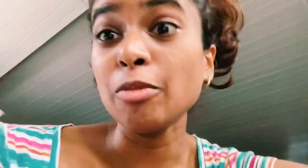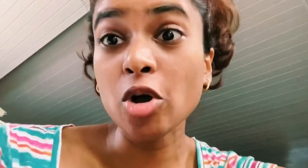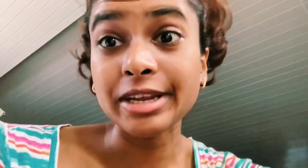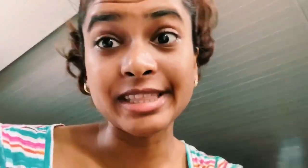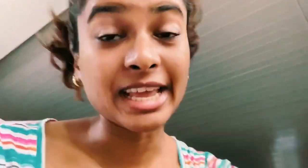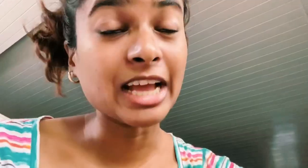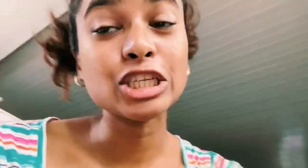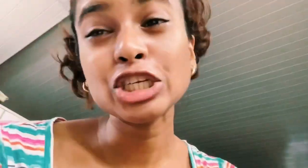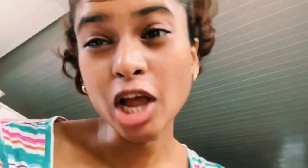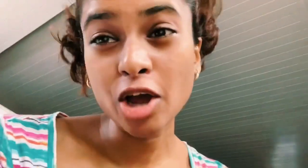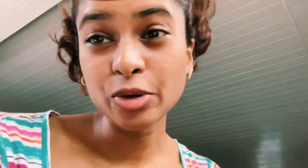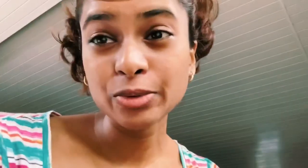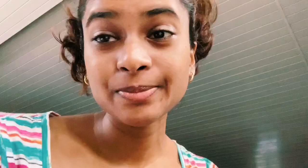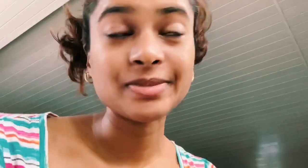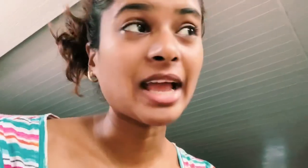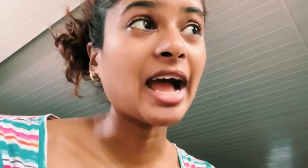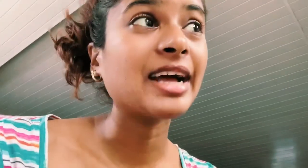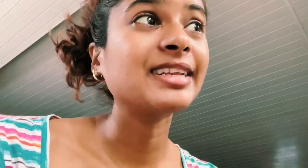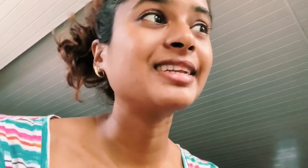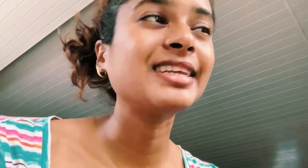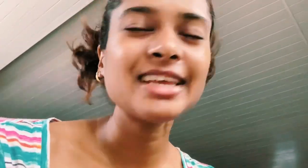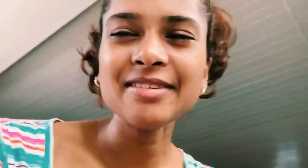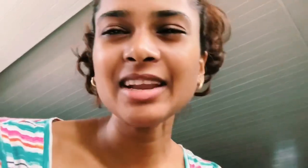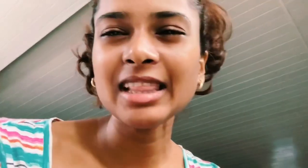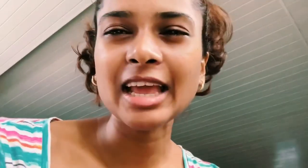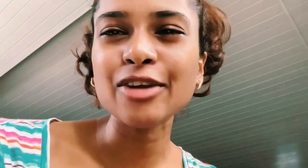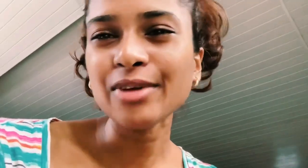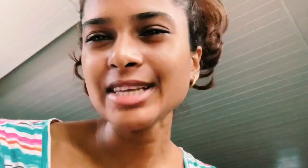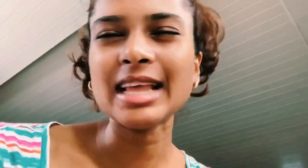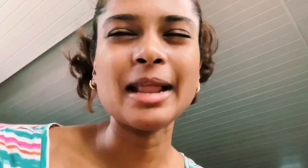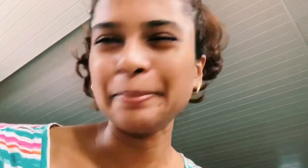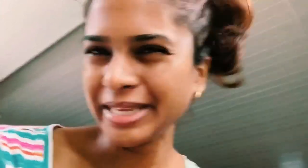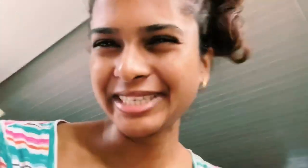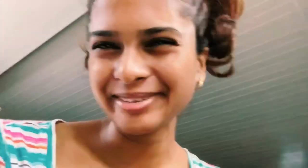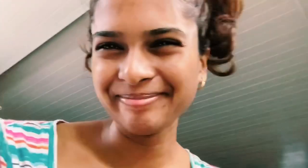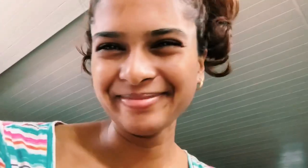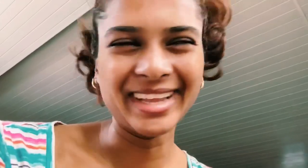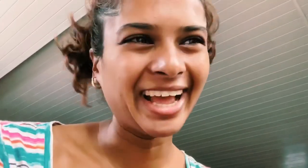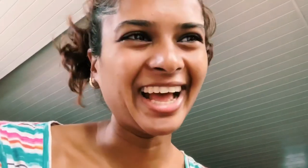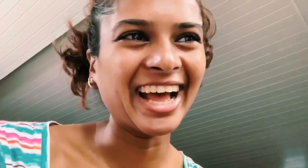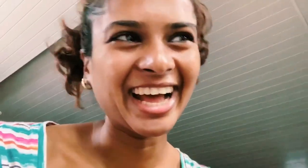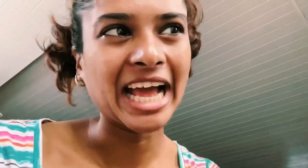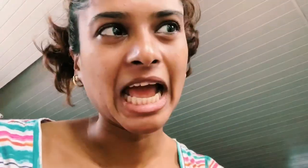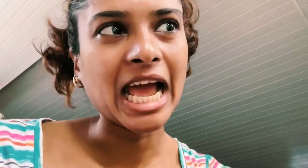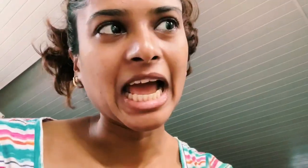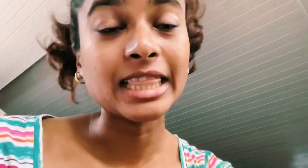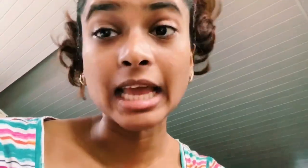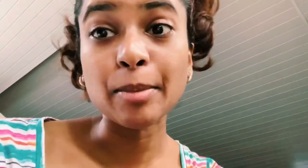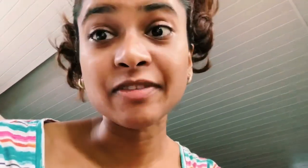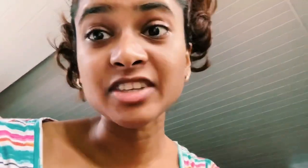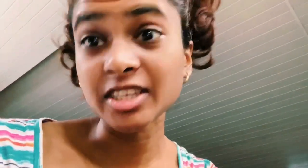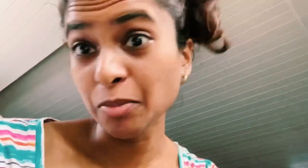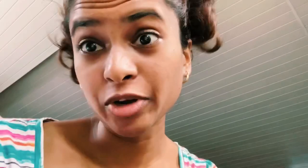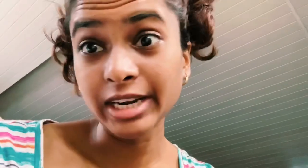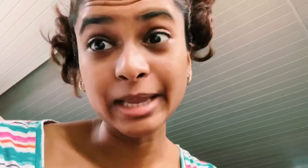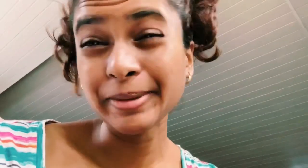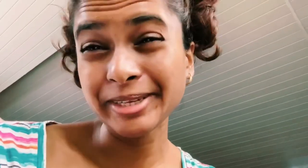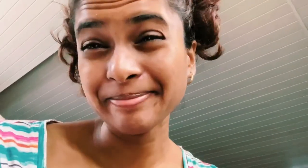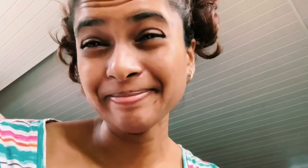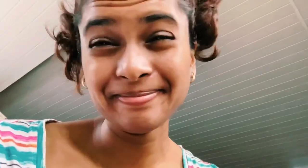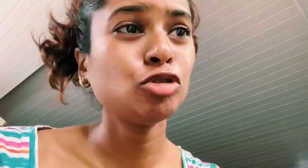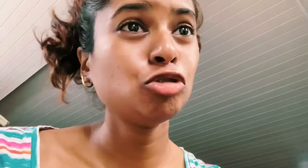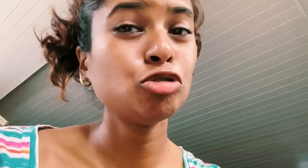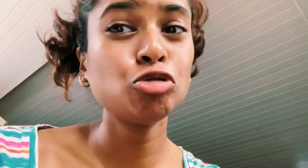So in the morning, they get chow, and in the evening, they get rice and meat. They get breakfast in the morning like